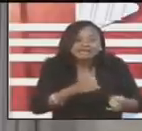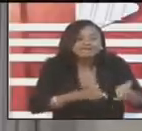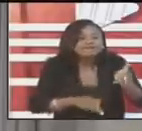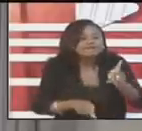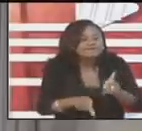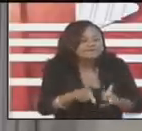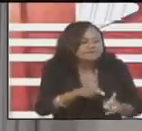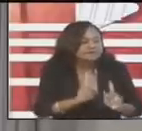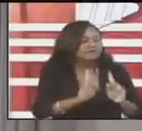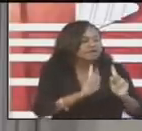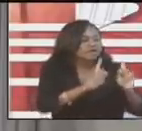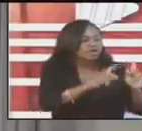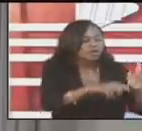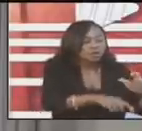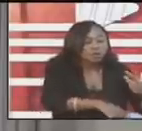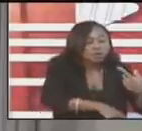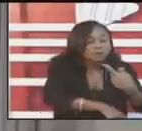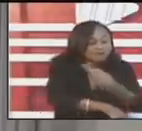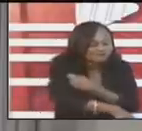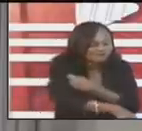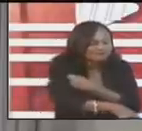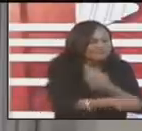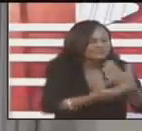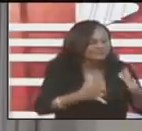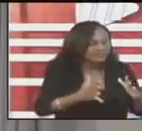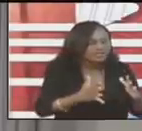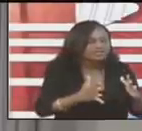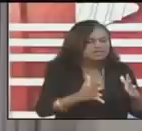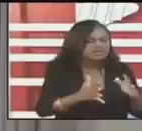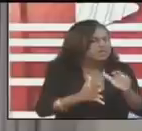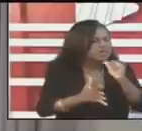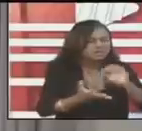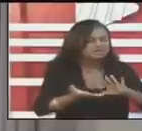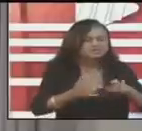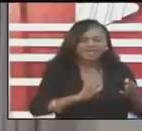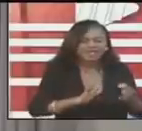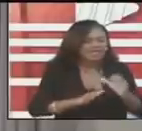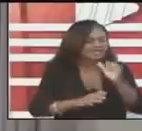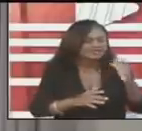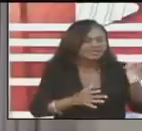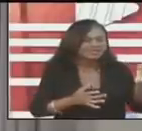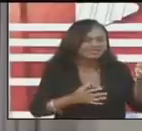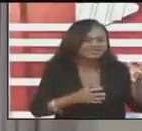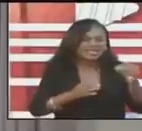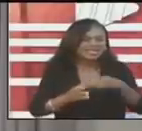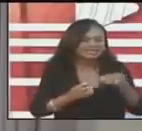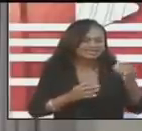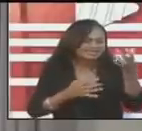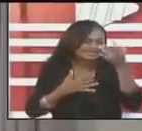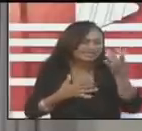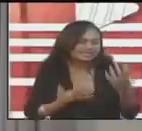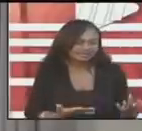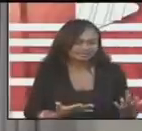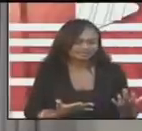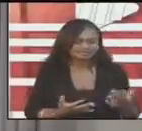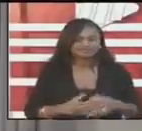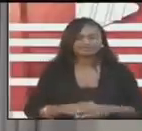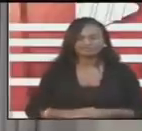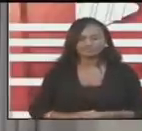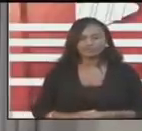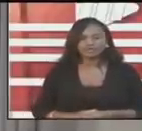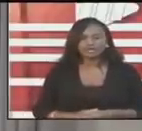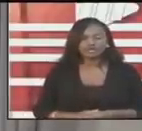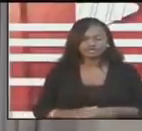persons, susceptible persons, got vaccinated. I think I can speak without fear of contradiction. When we did the